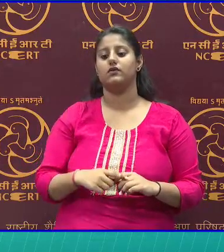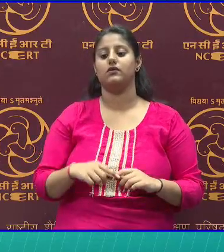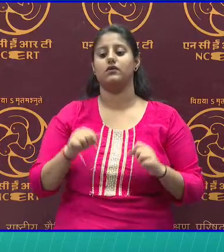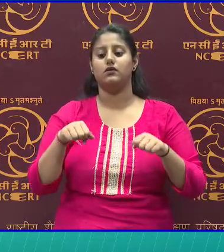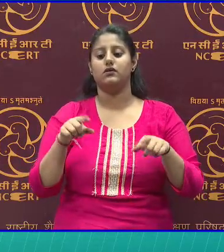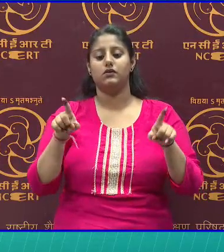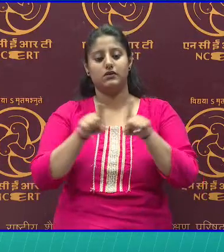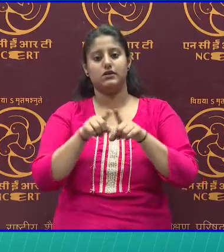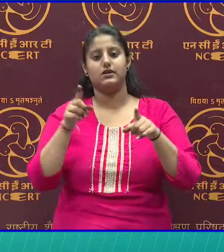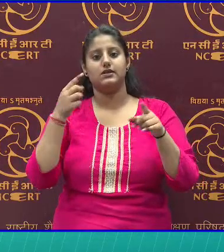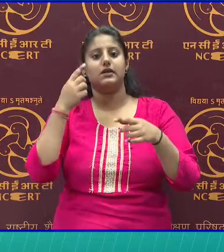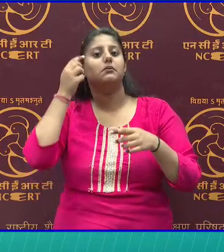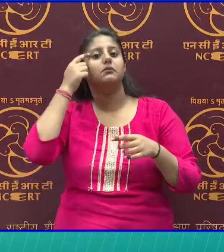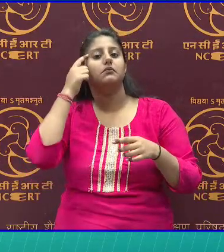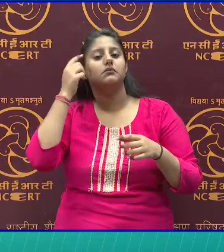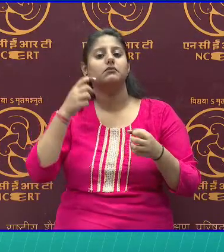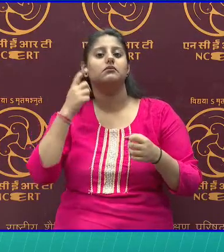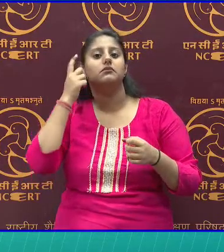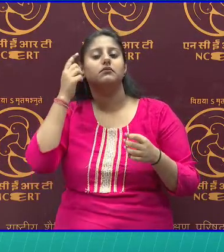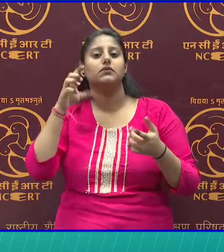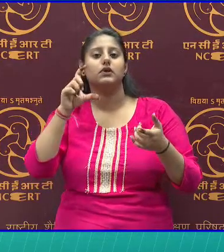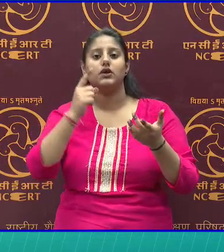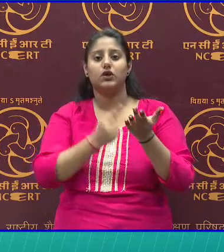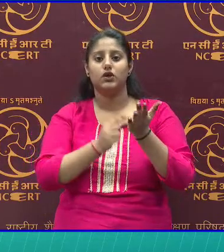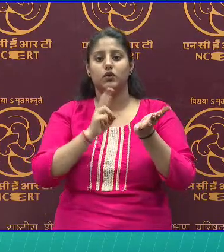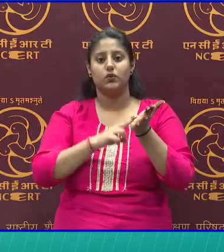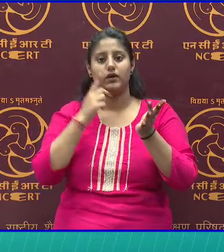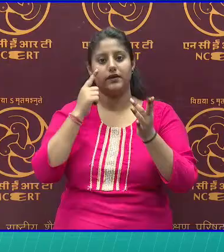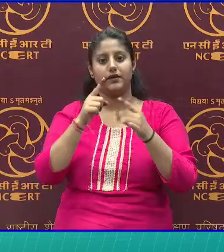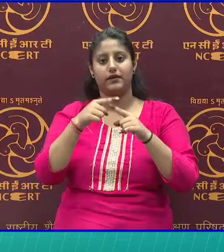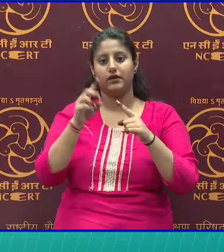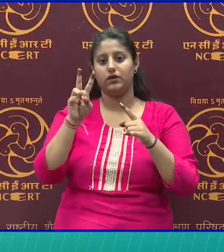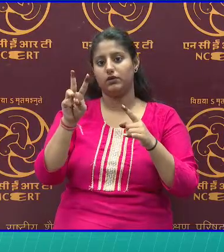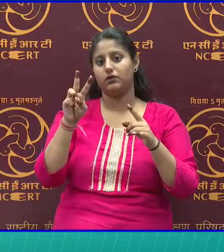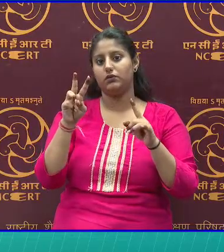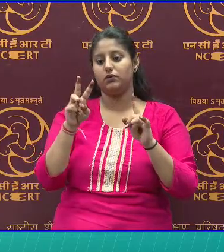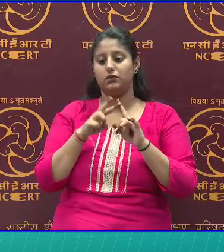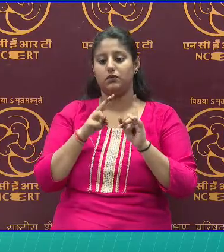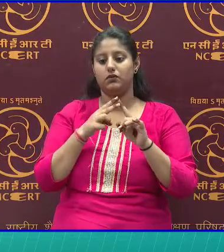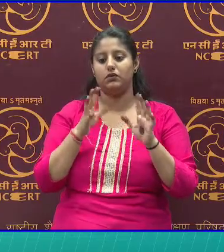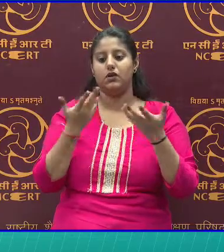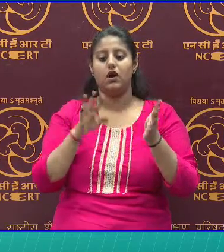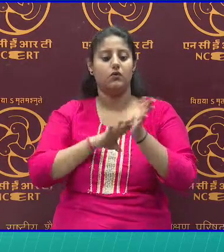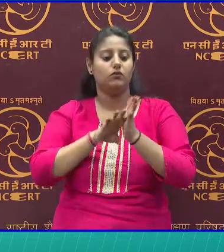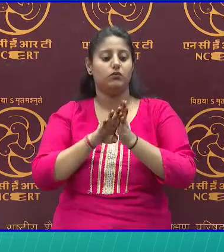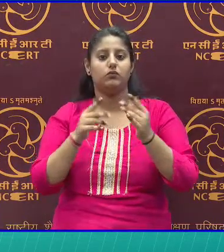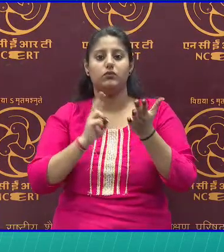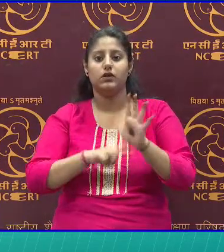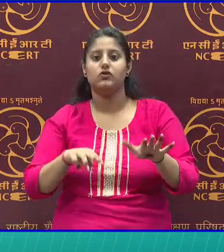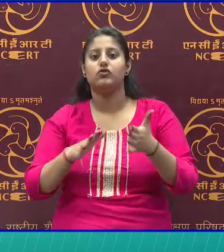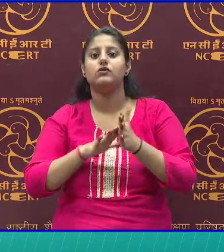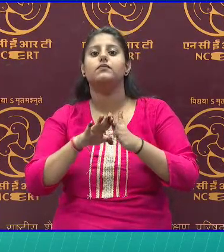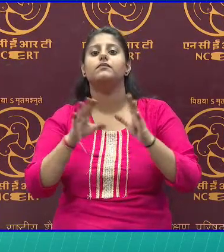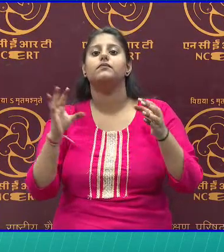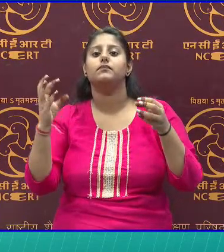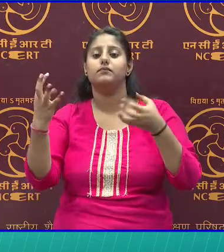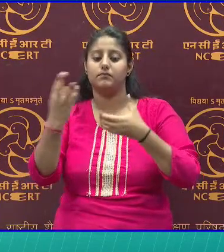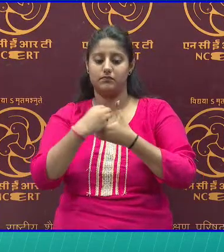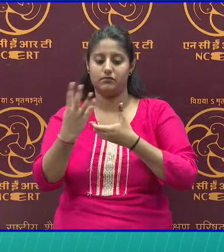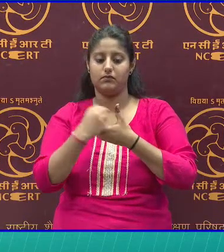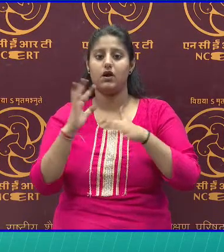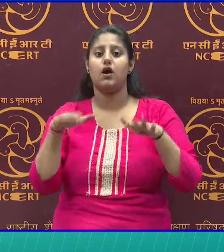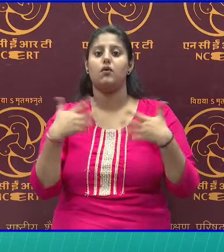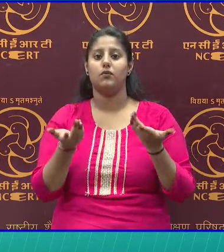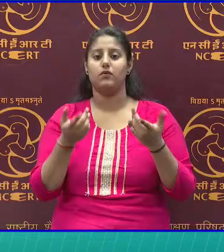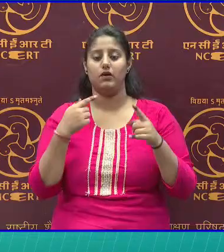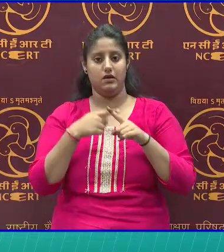what we expect from the unit 2. And then second one is about growing up with nature. Here it is more about the life